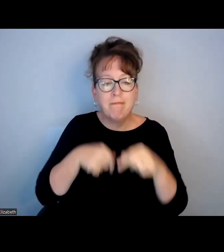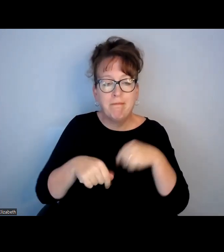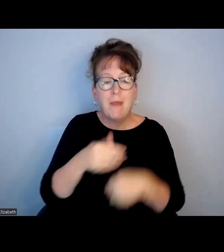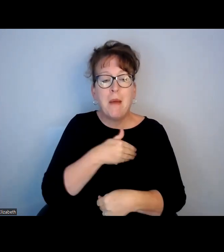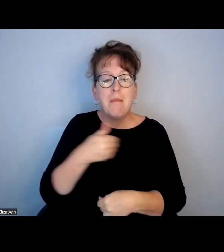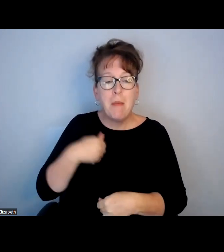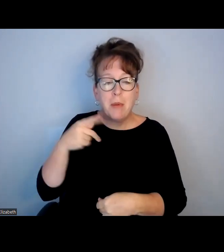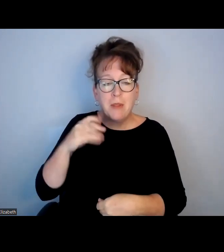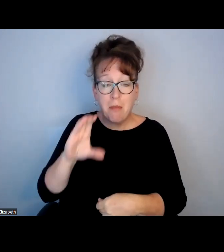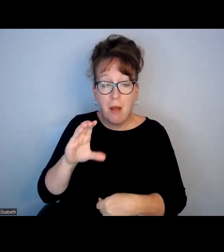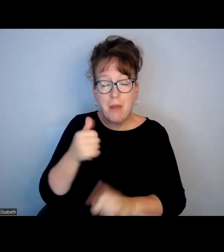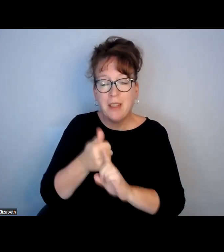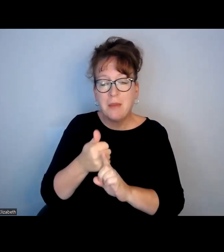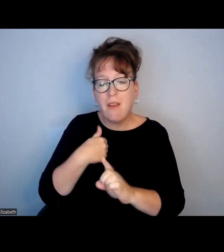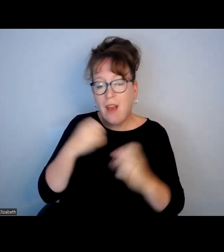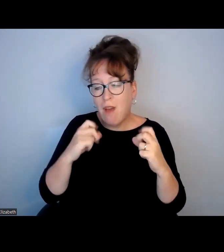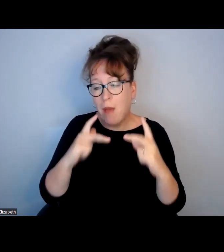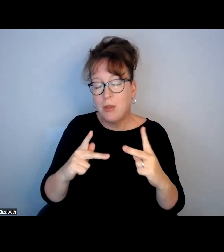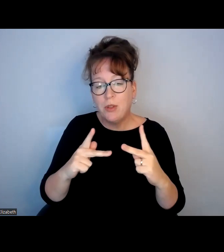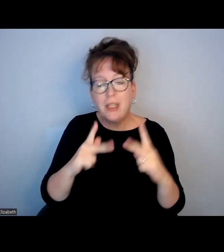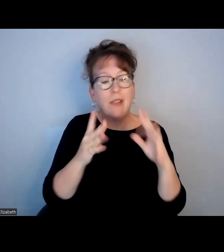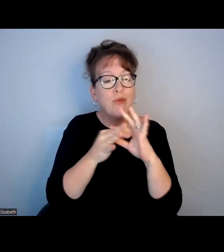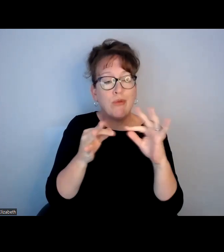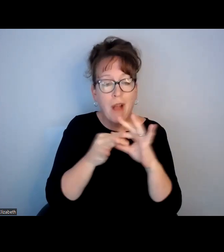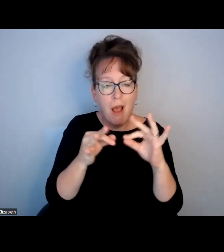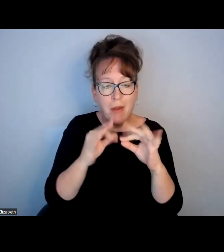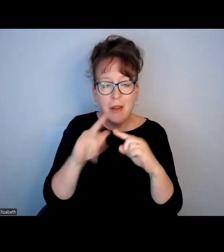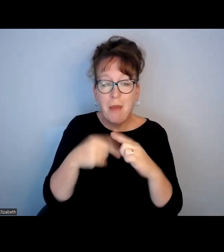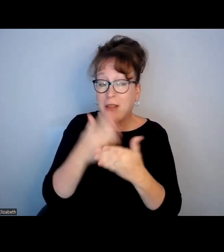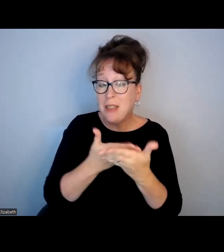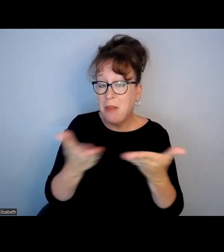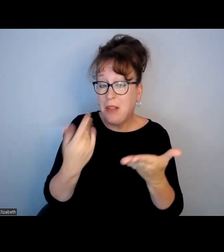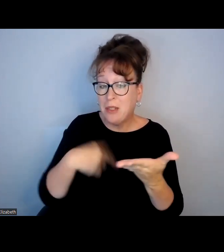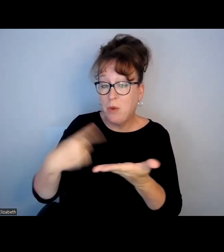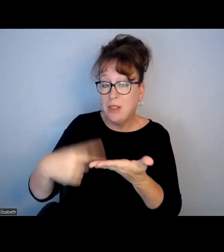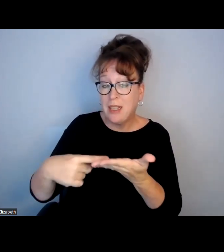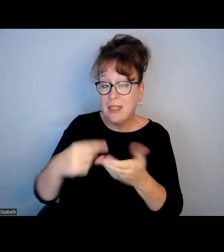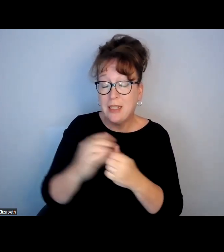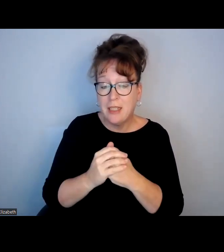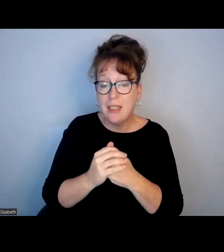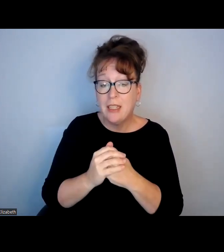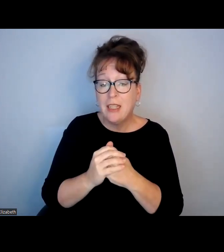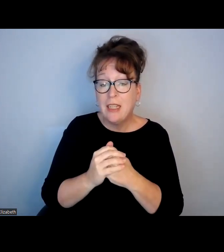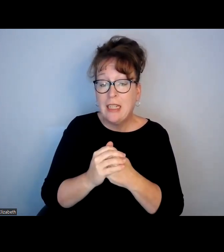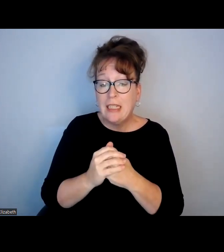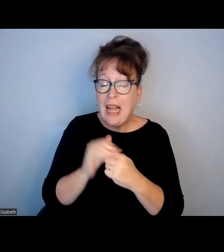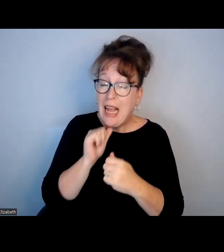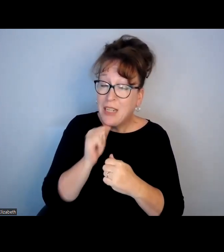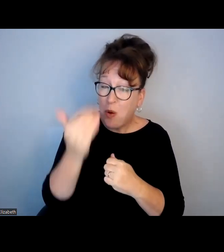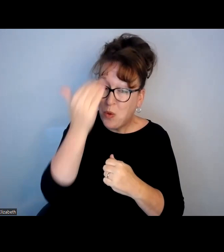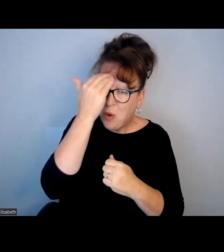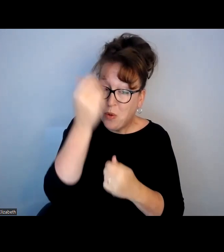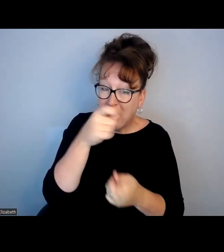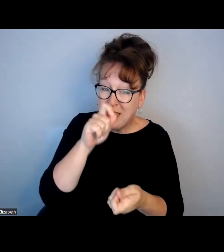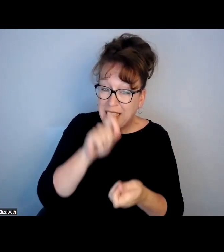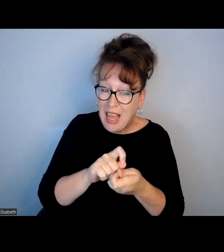had the opportunity to weigh in on some of the things we were discussing. So I don't know exactly what form this is going